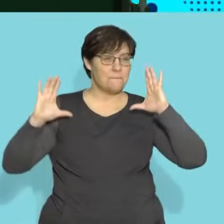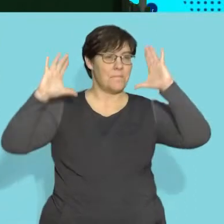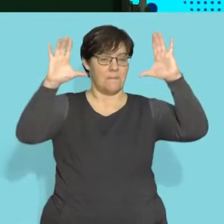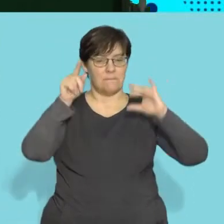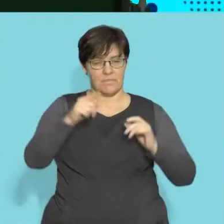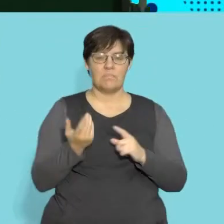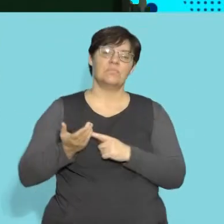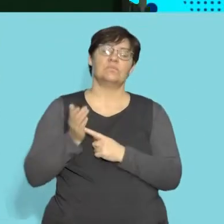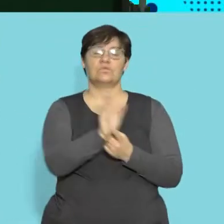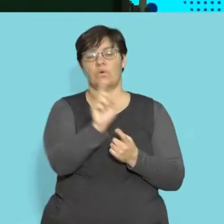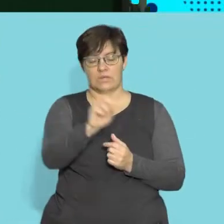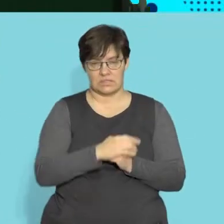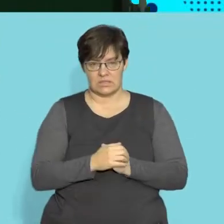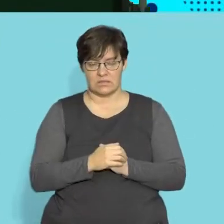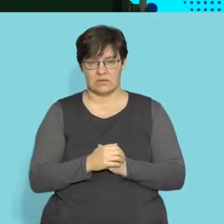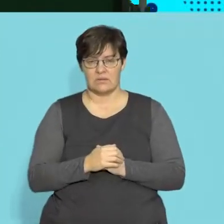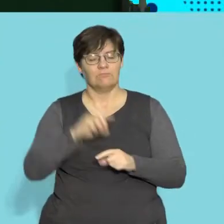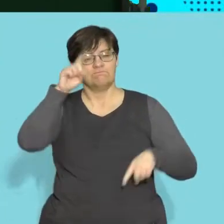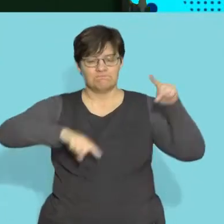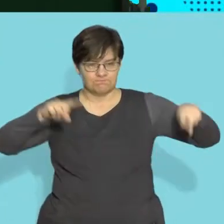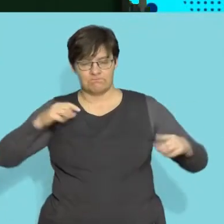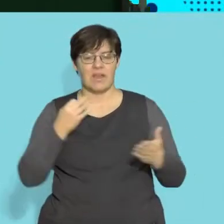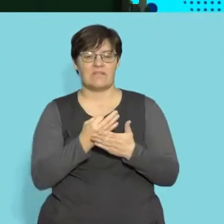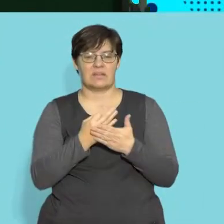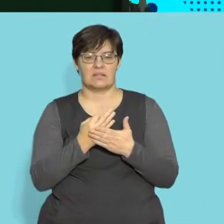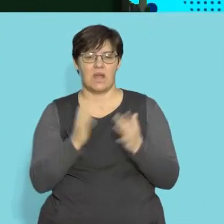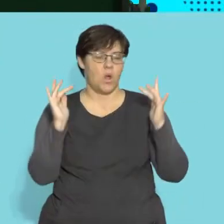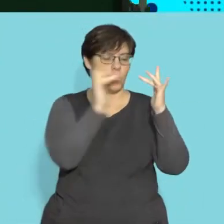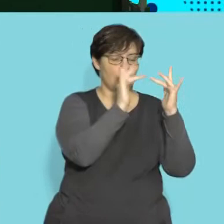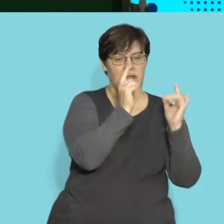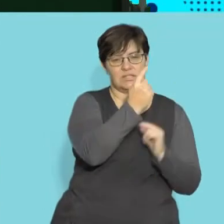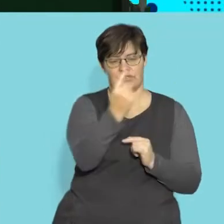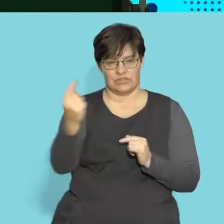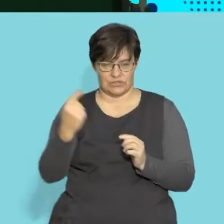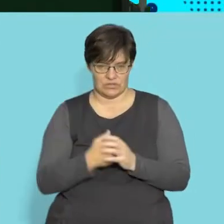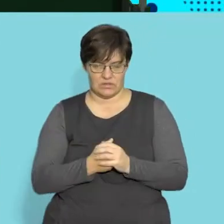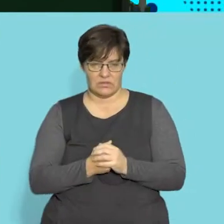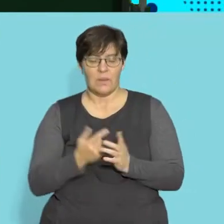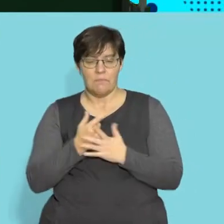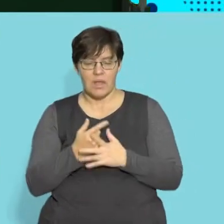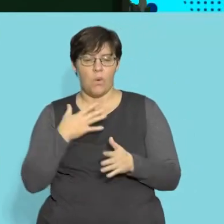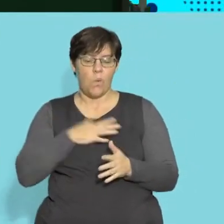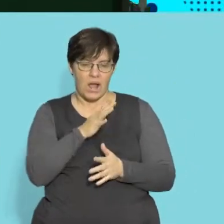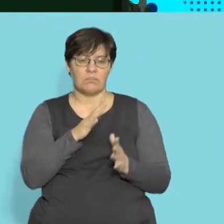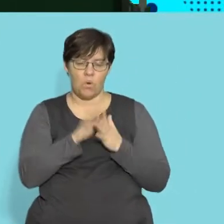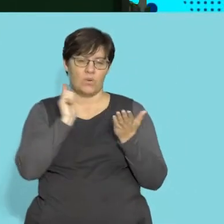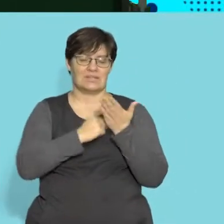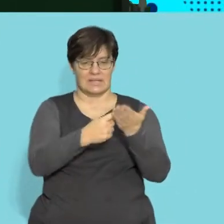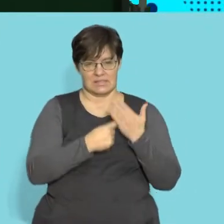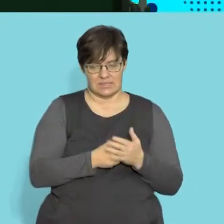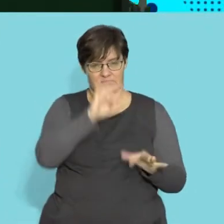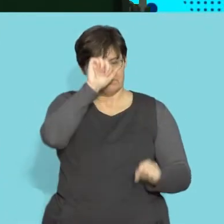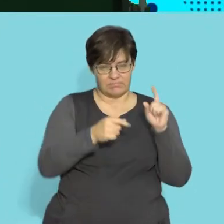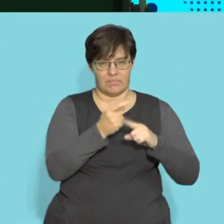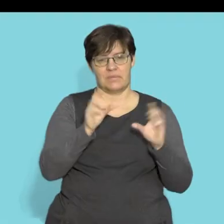up there, I've showed you that there are various factors that can be interconnected. And that's what I'd like to spend a minute wrapping up